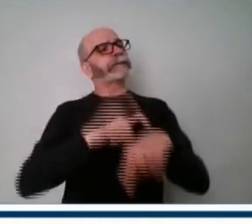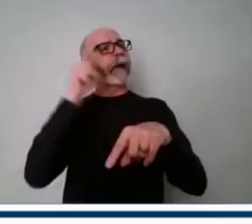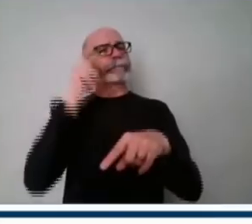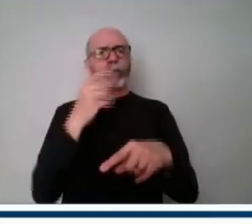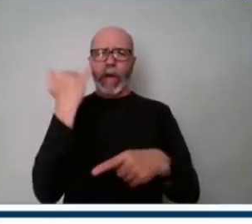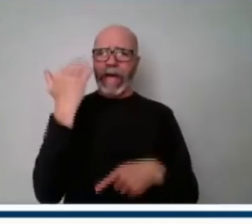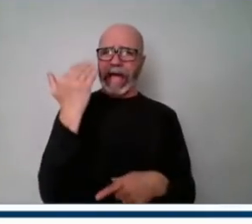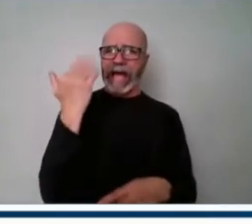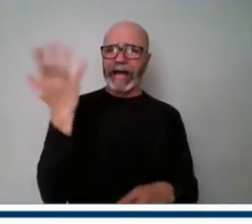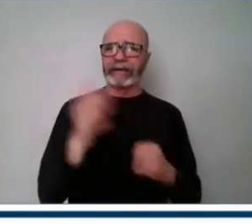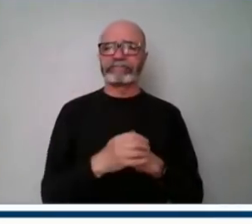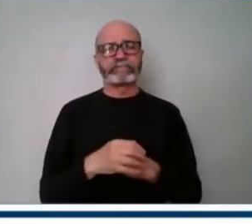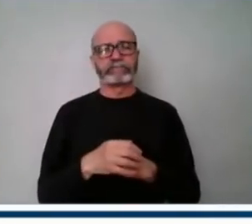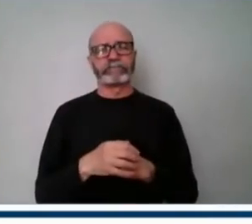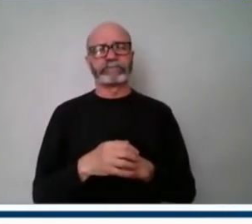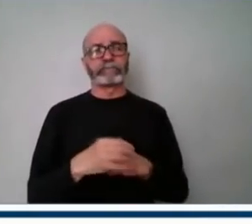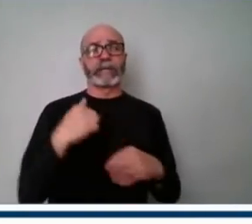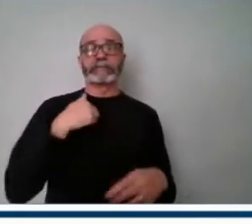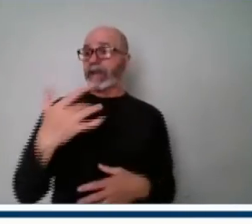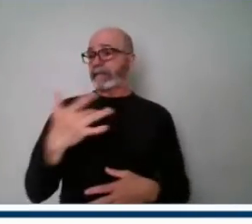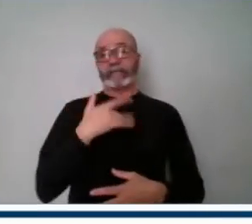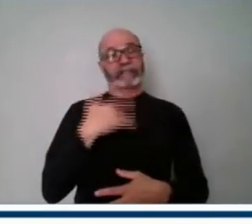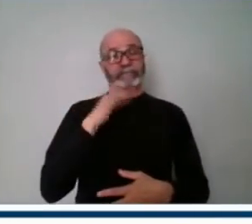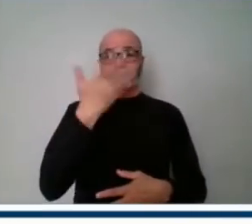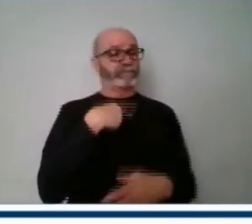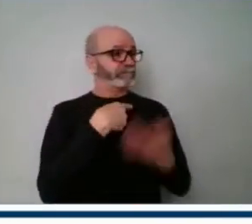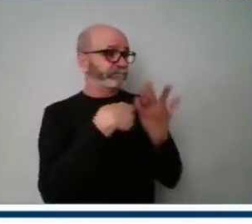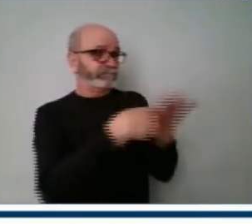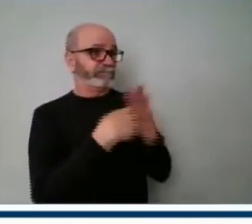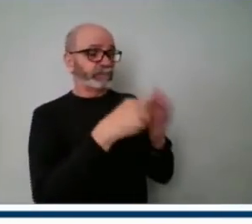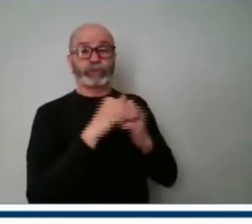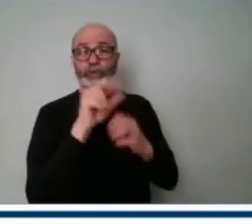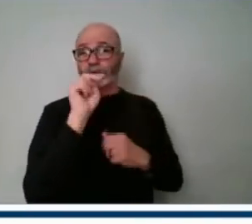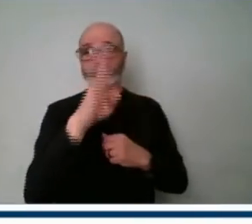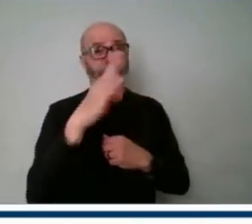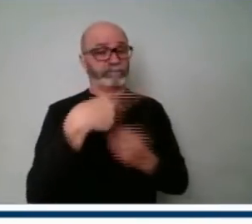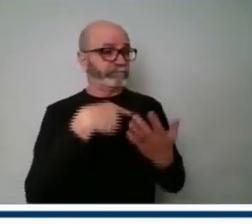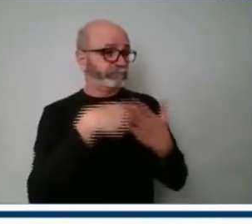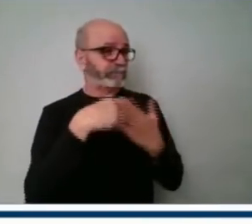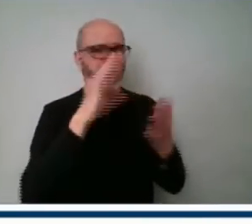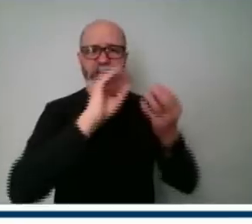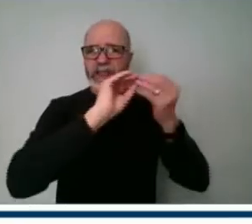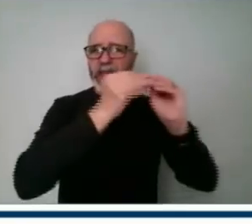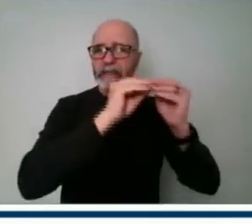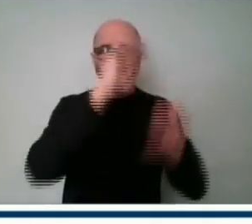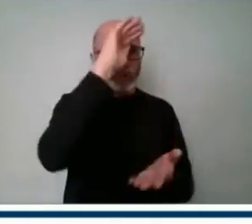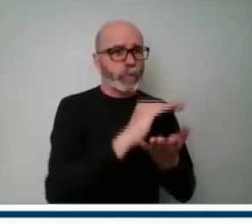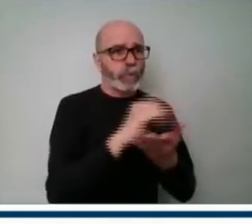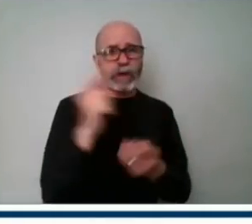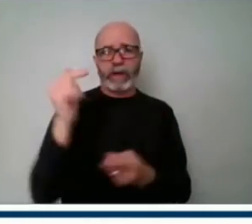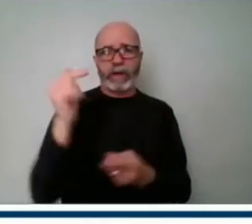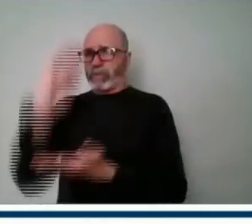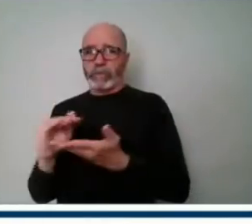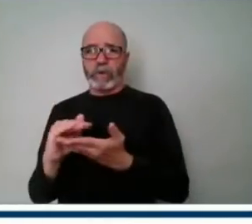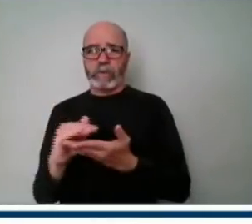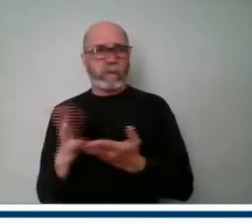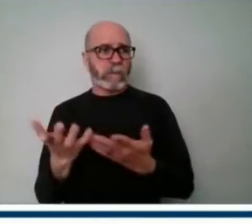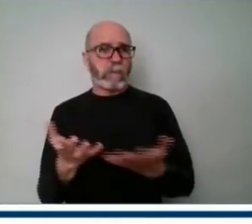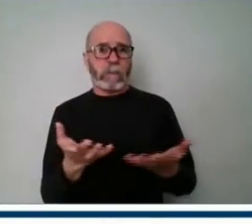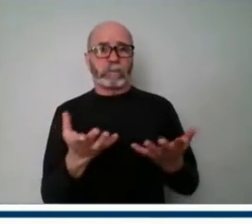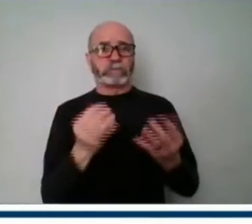very similar. When you look at our epidemiology, there are virtually no differences in our